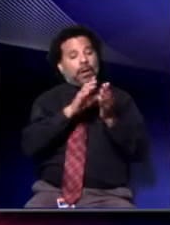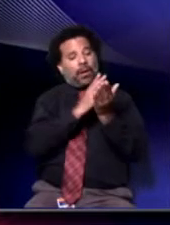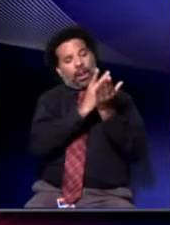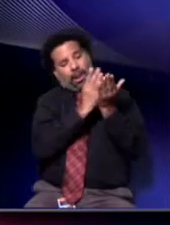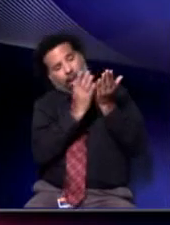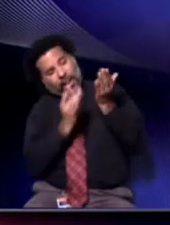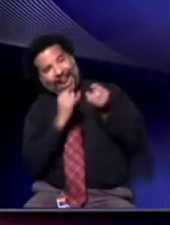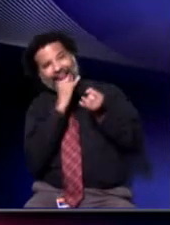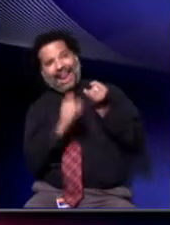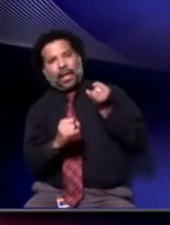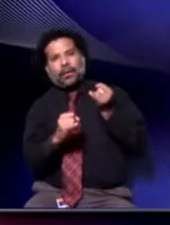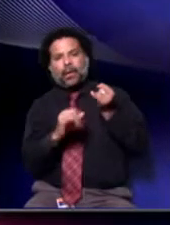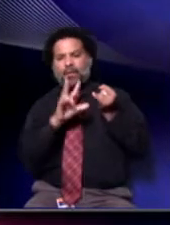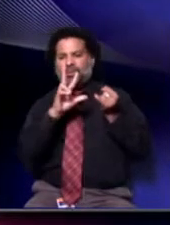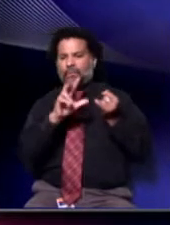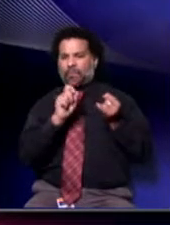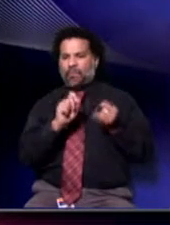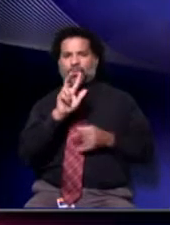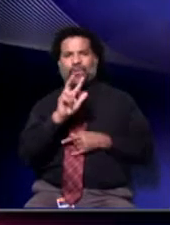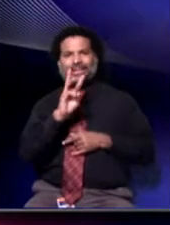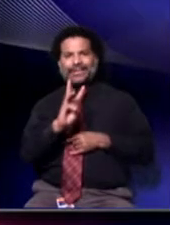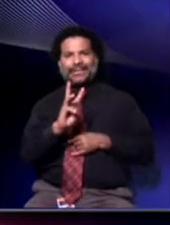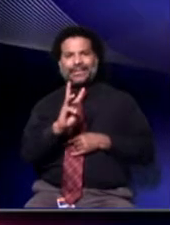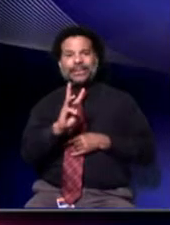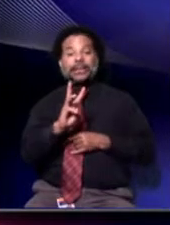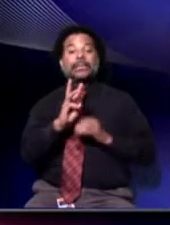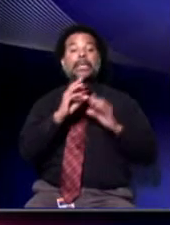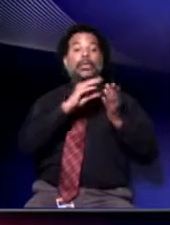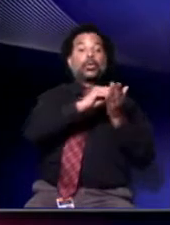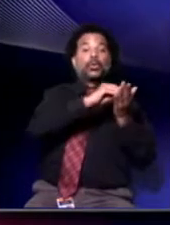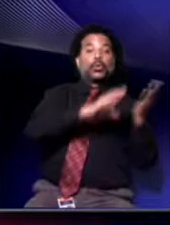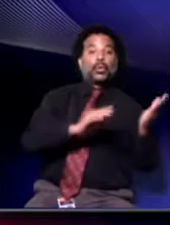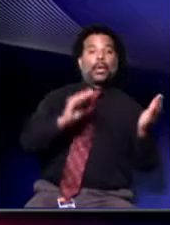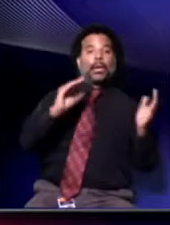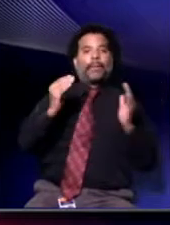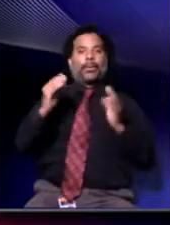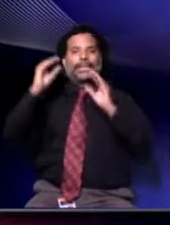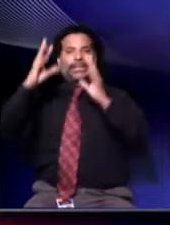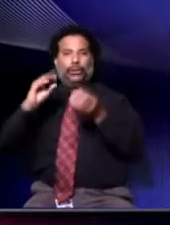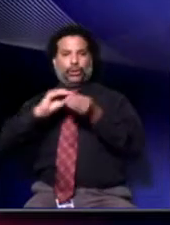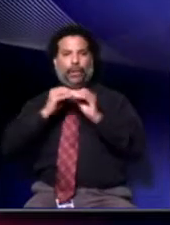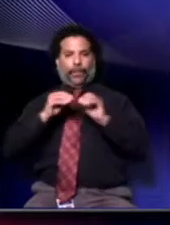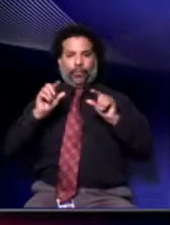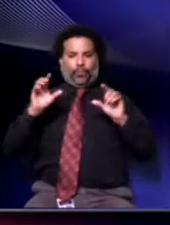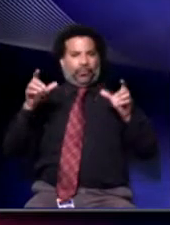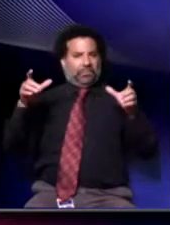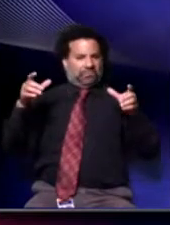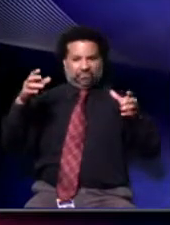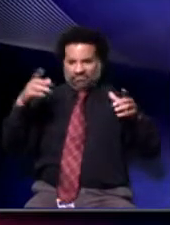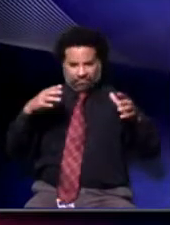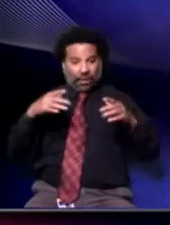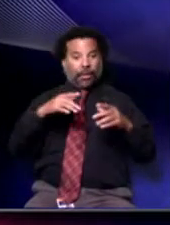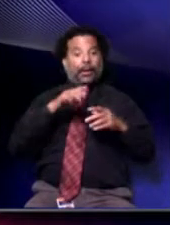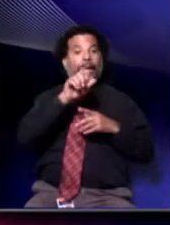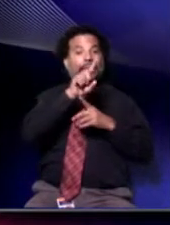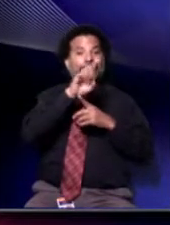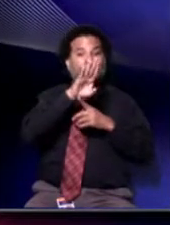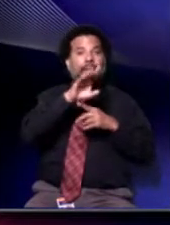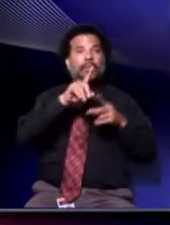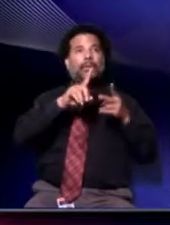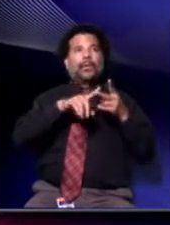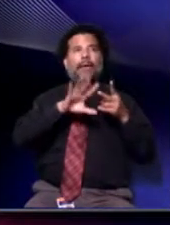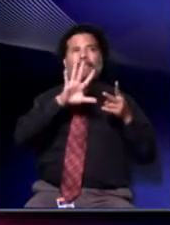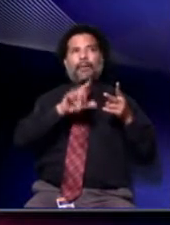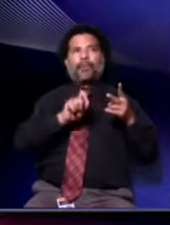at 3.36 students per teacher, 2.7 for ASB, and 5.4